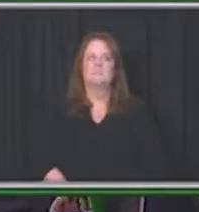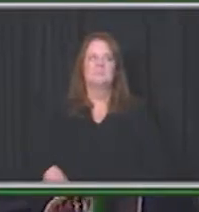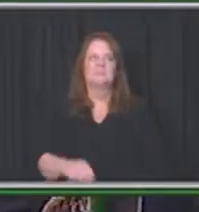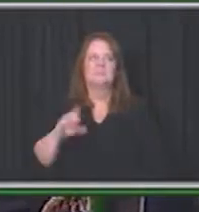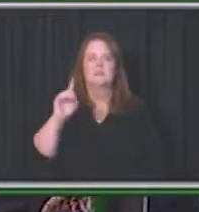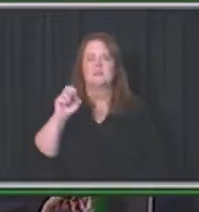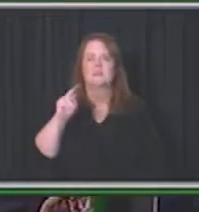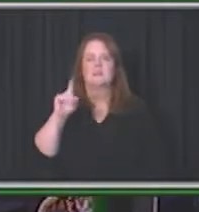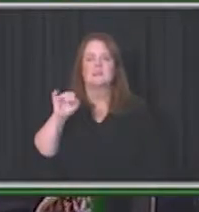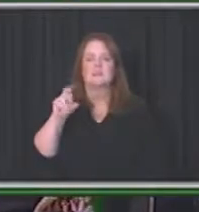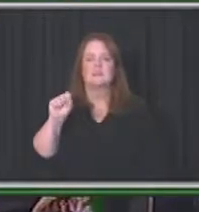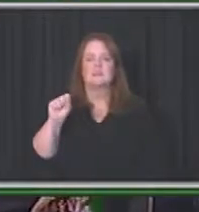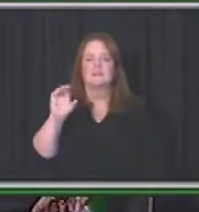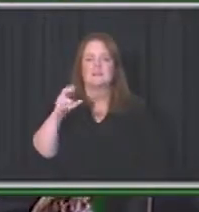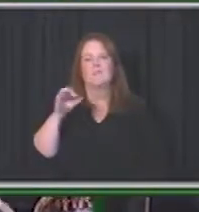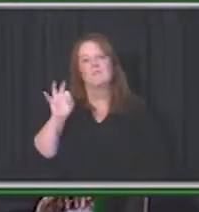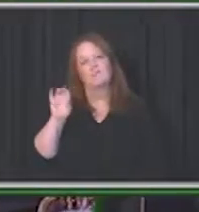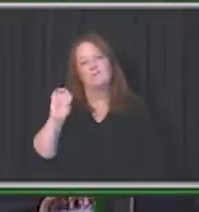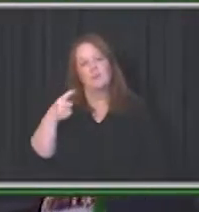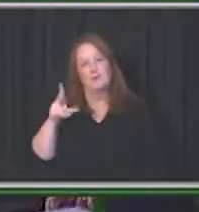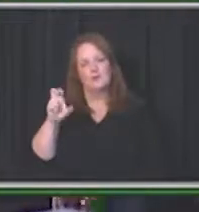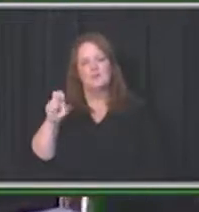Bessie Denise Hardison.